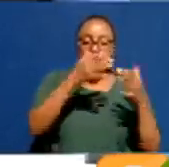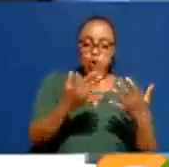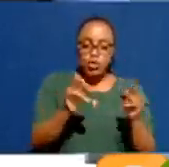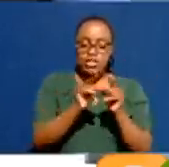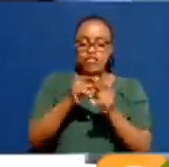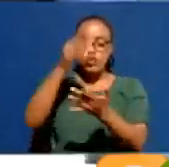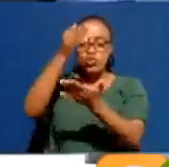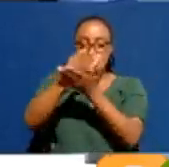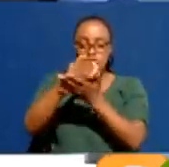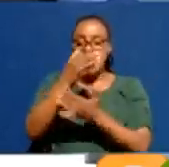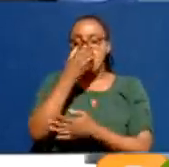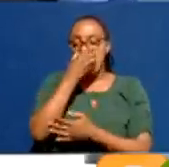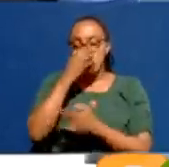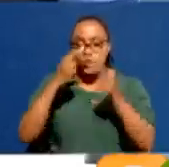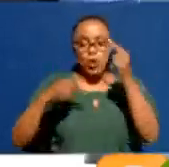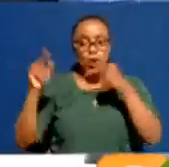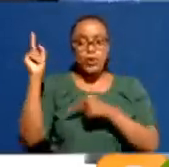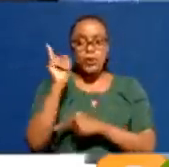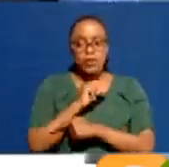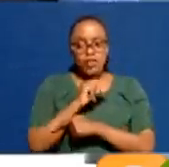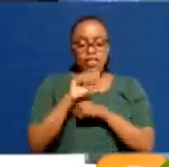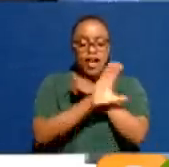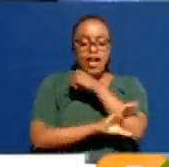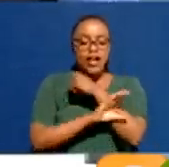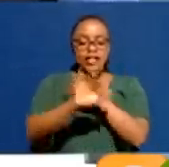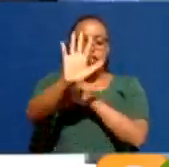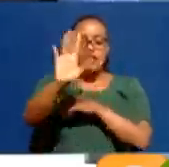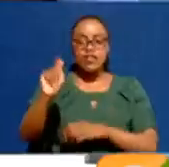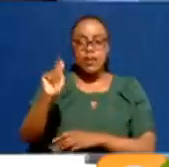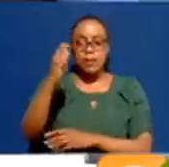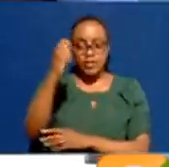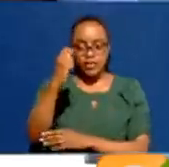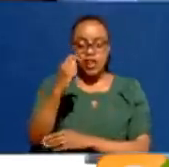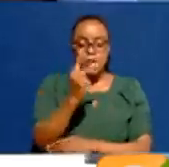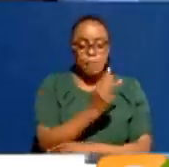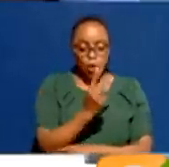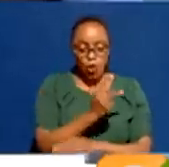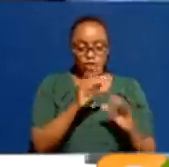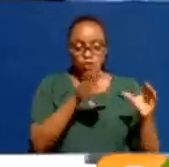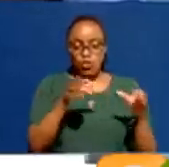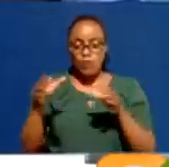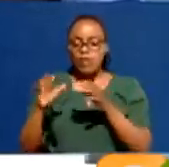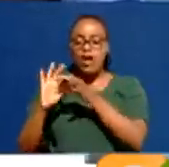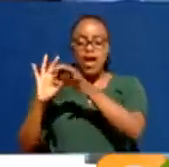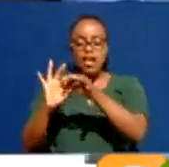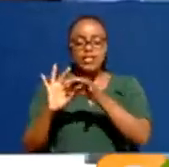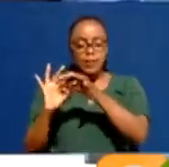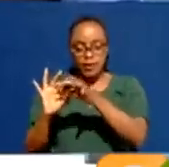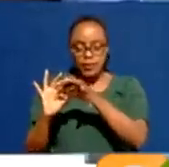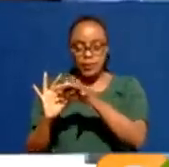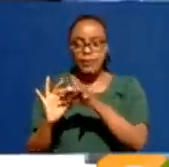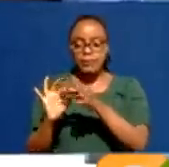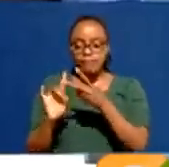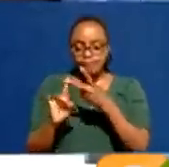elevate President-elect William Ruto as the country's fifth president. Both camps, the Azimio la Umoja One Kenya Coalition